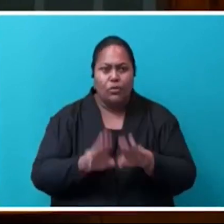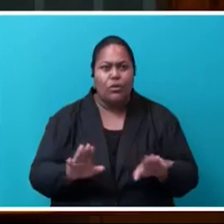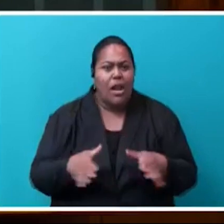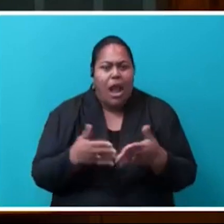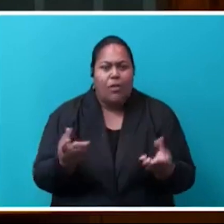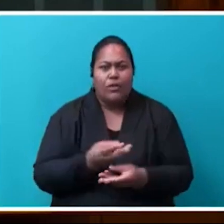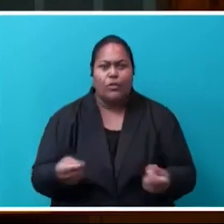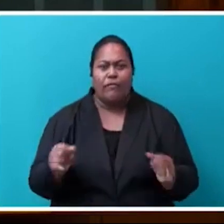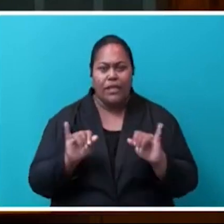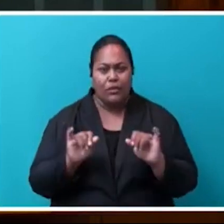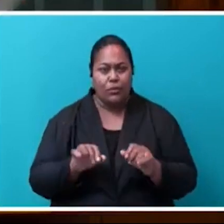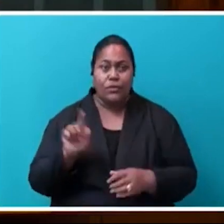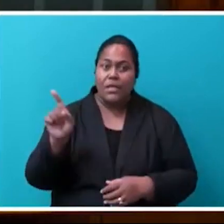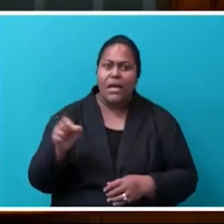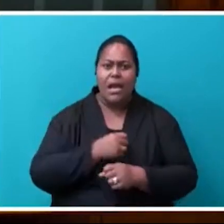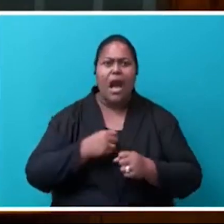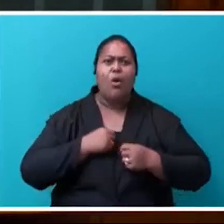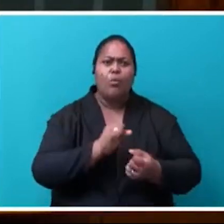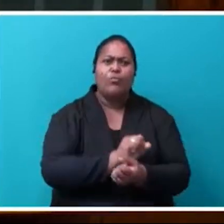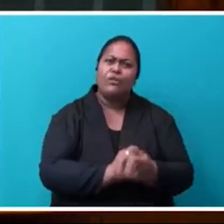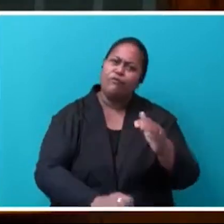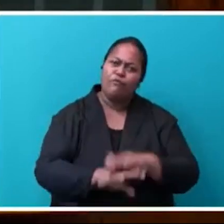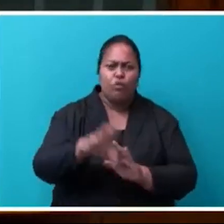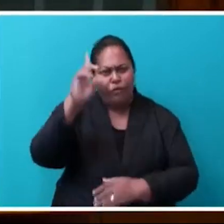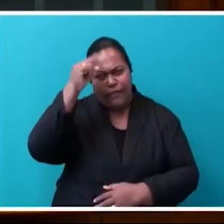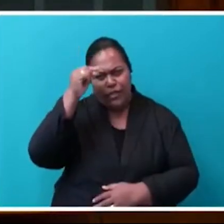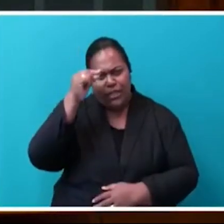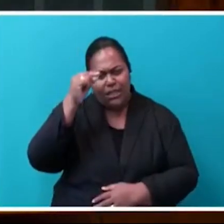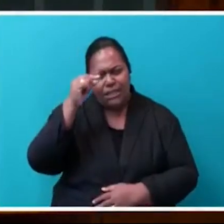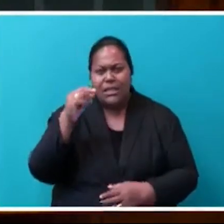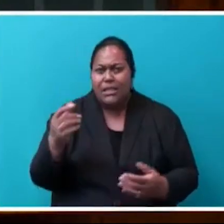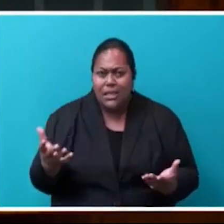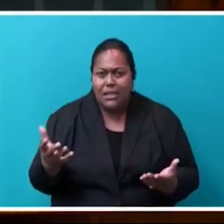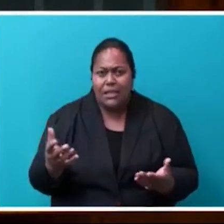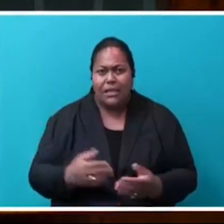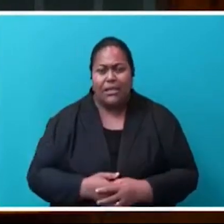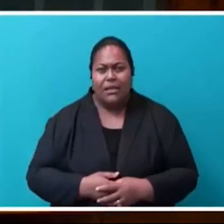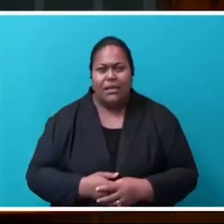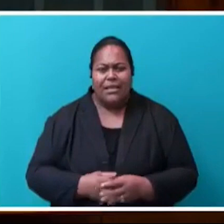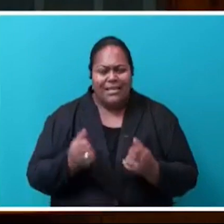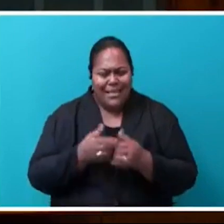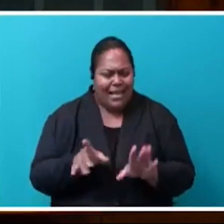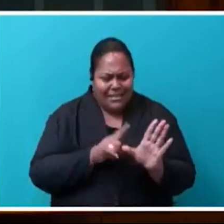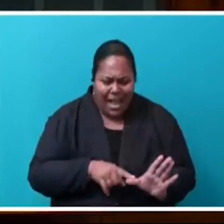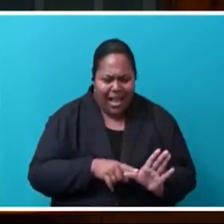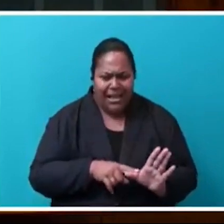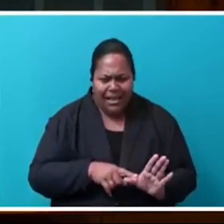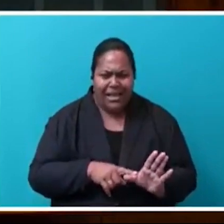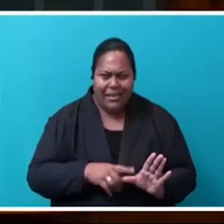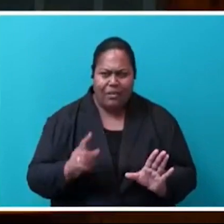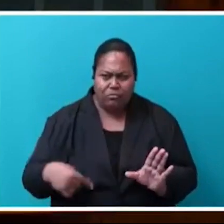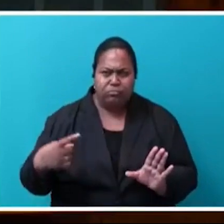deal with it. Our prisons are full of itoke. They start off as young offenders, juvenile, and migrate to